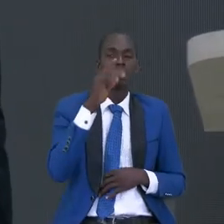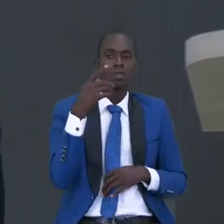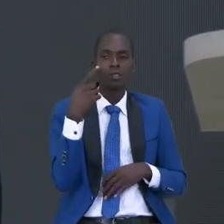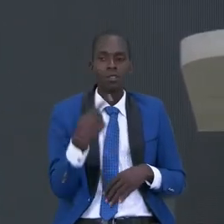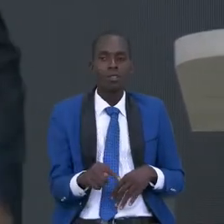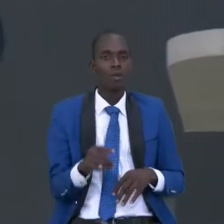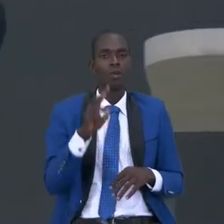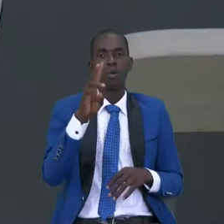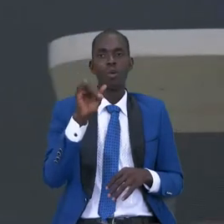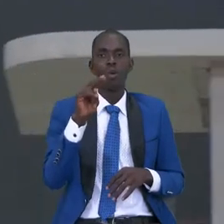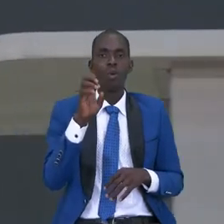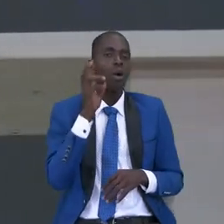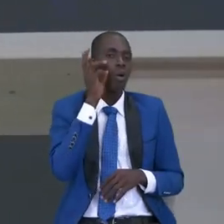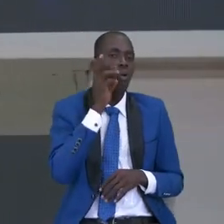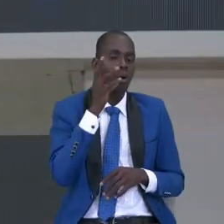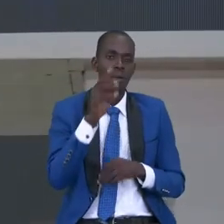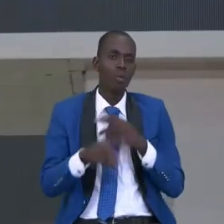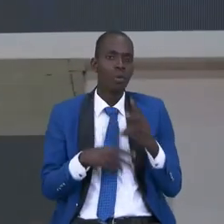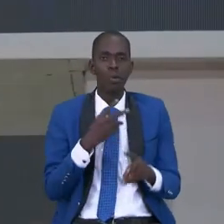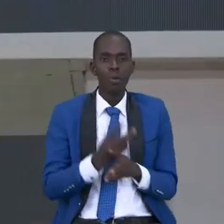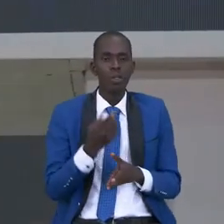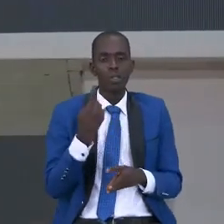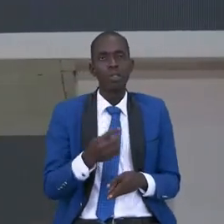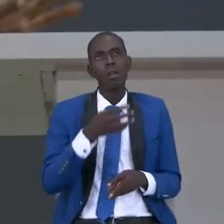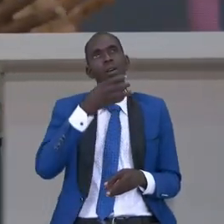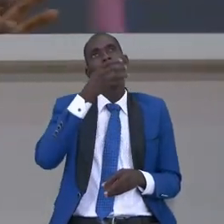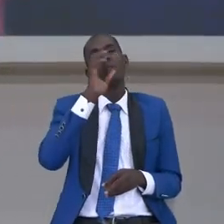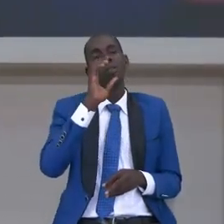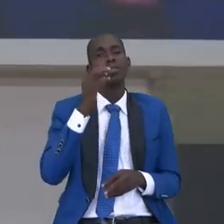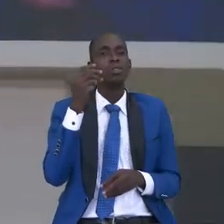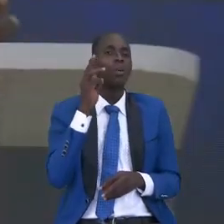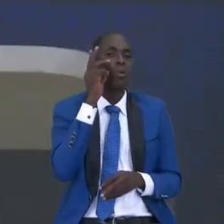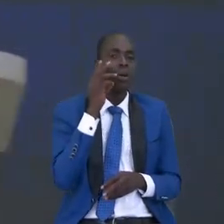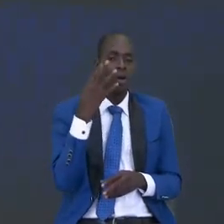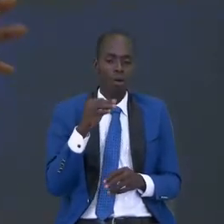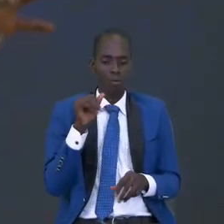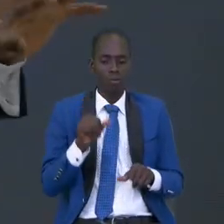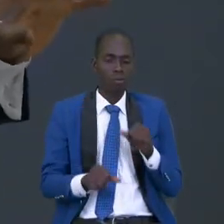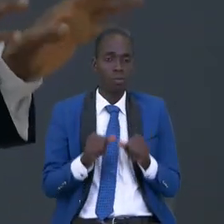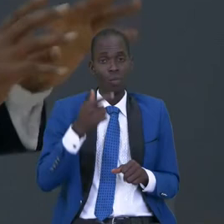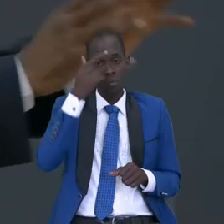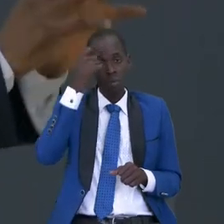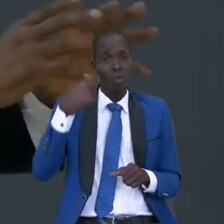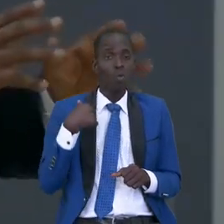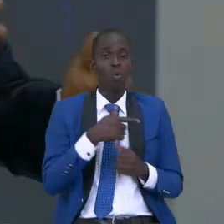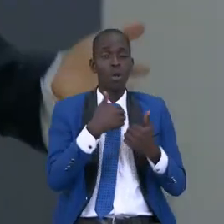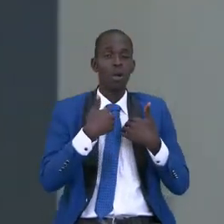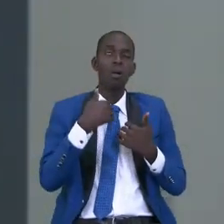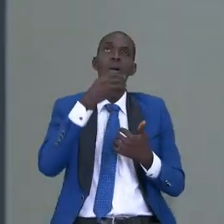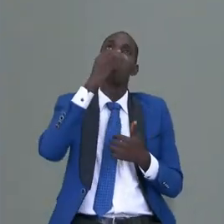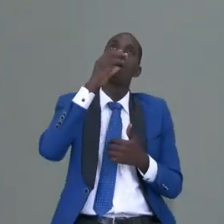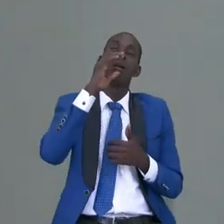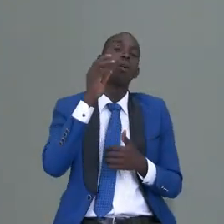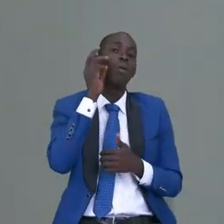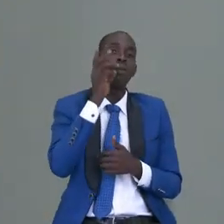the world, the wine of unbelief. And because we have drunk the wine of unbelief,